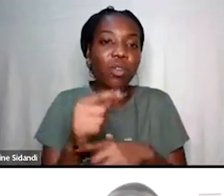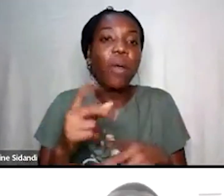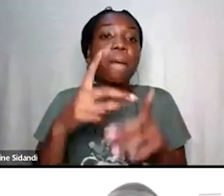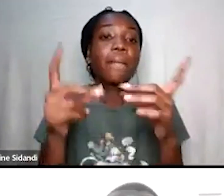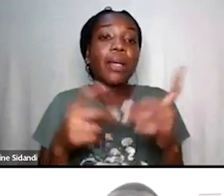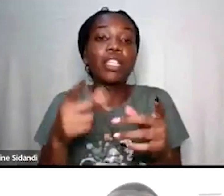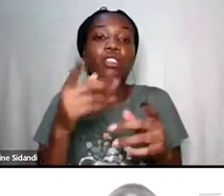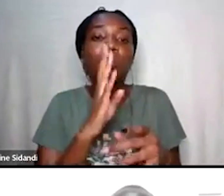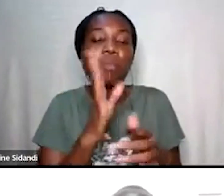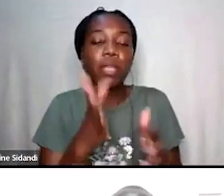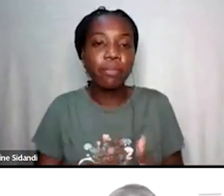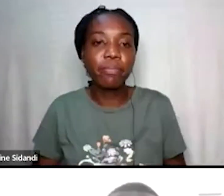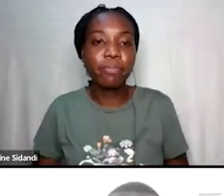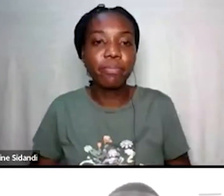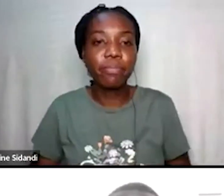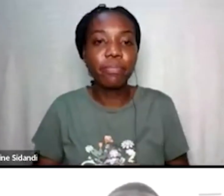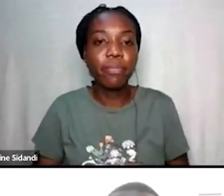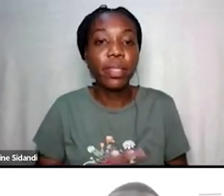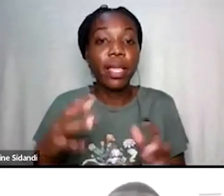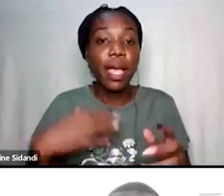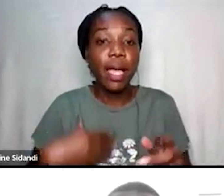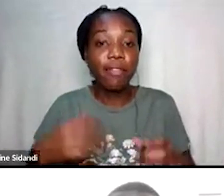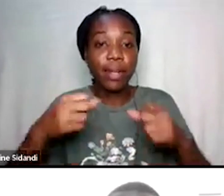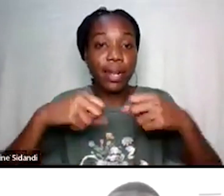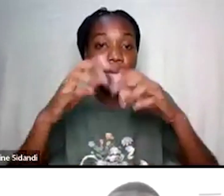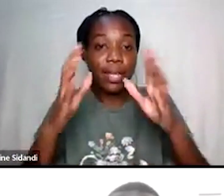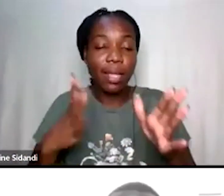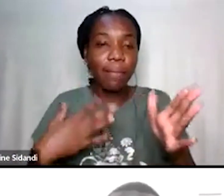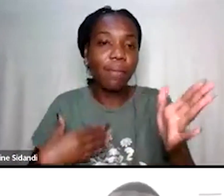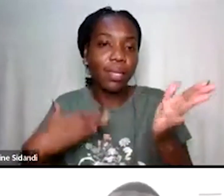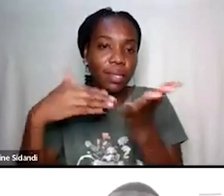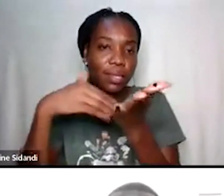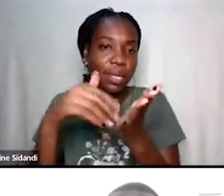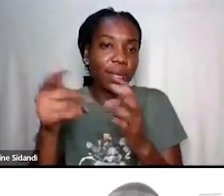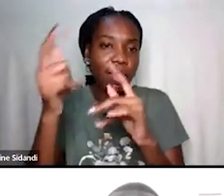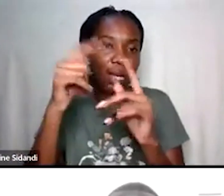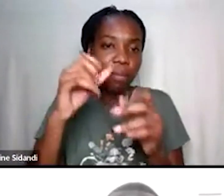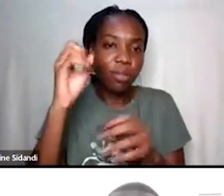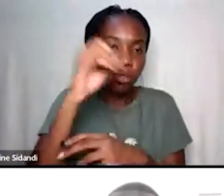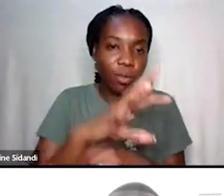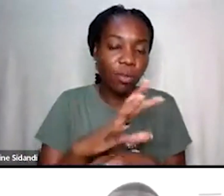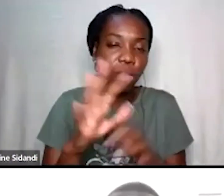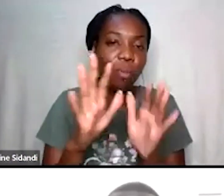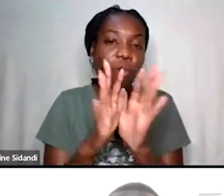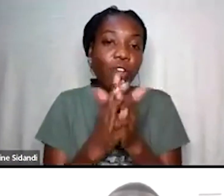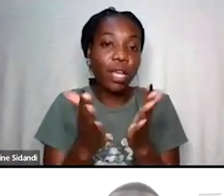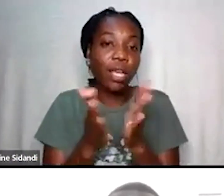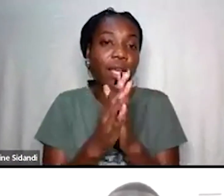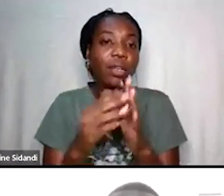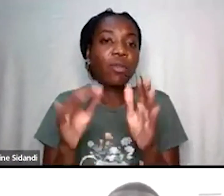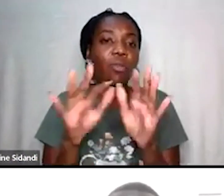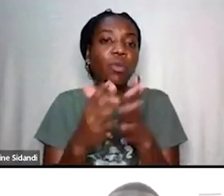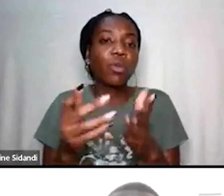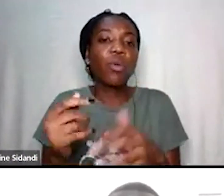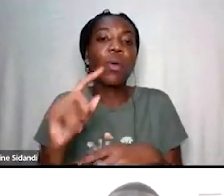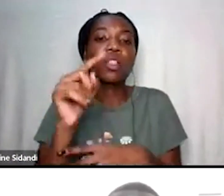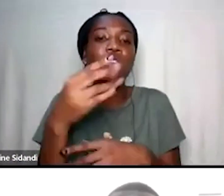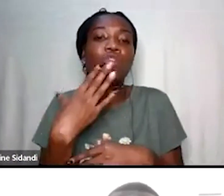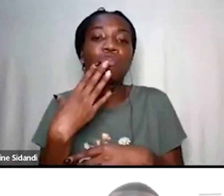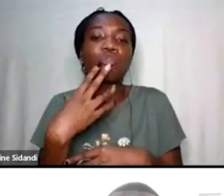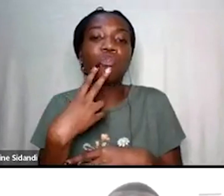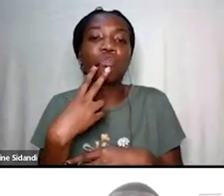be. I have a rider whom I normally send, and they will come and drop the books to you. And each book is 1,200 shillings. And on the